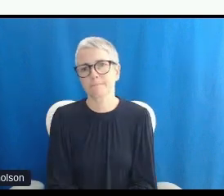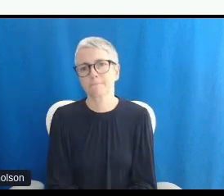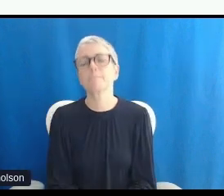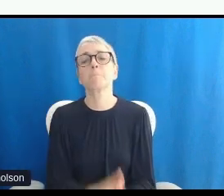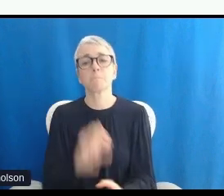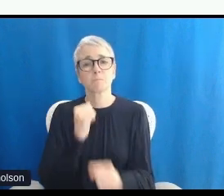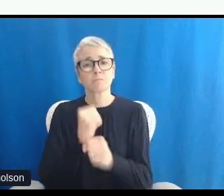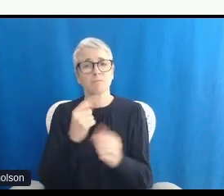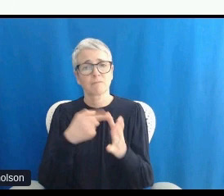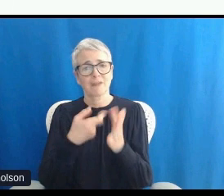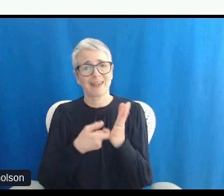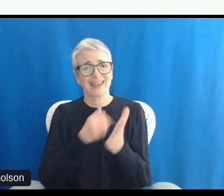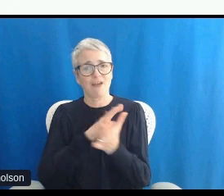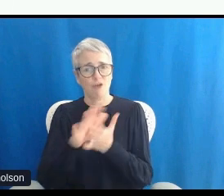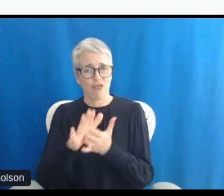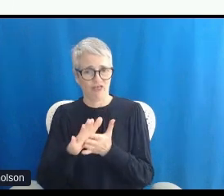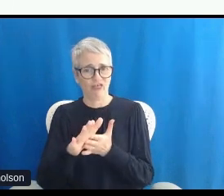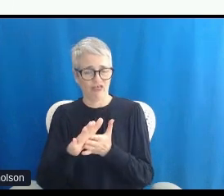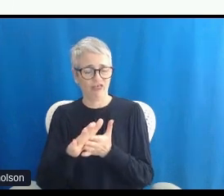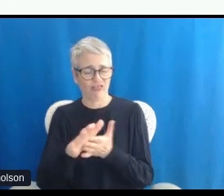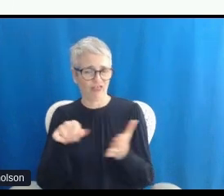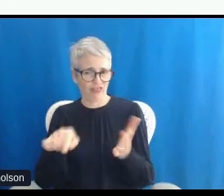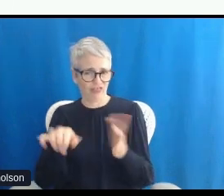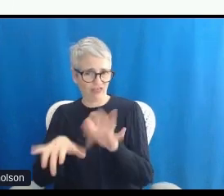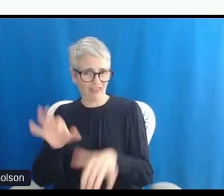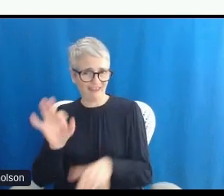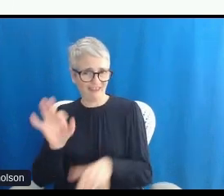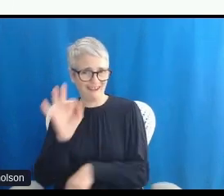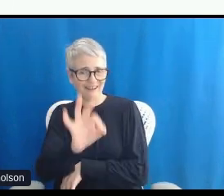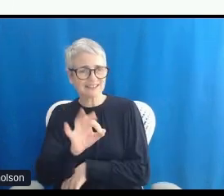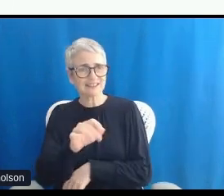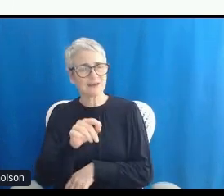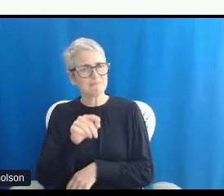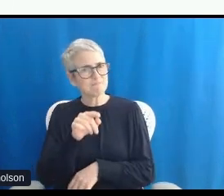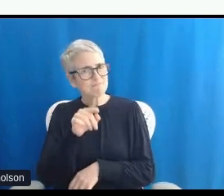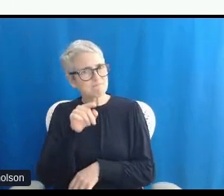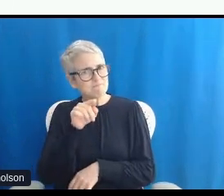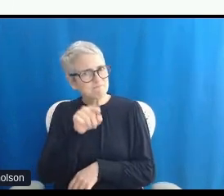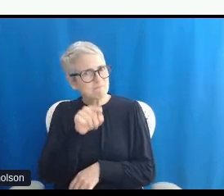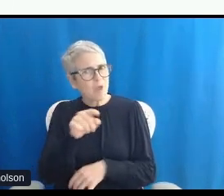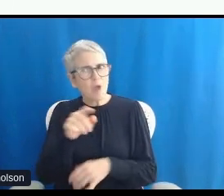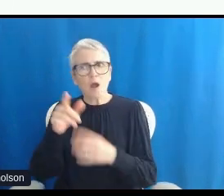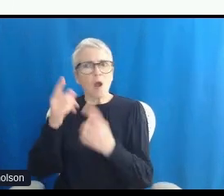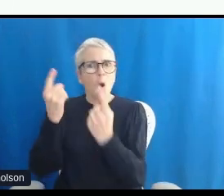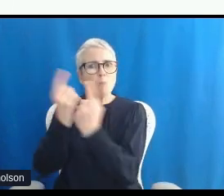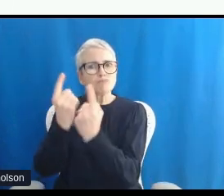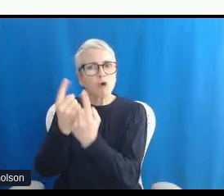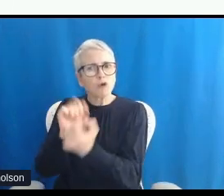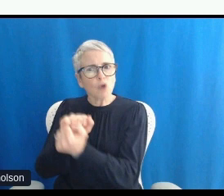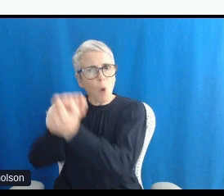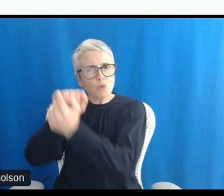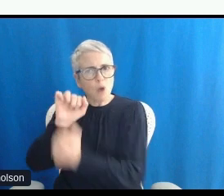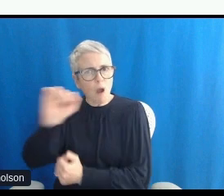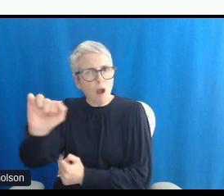Gareth asks, what's the biggest challenge you face in getting stakeholders and product owners on board with